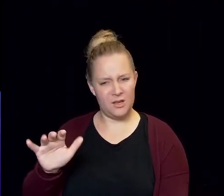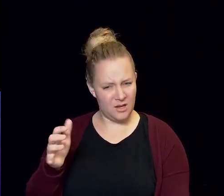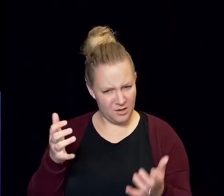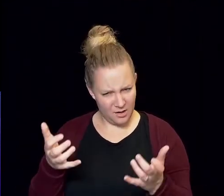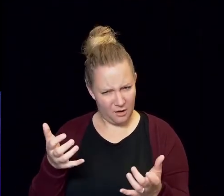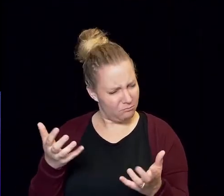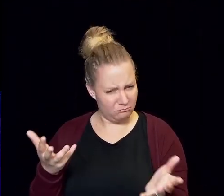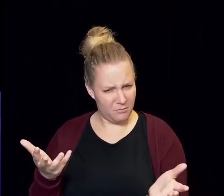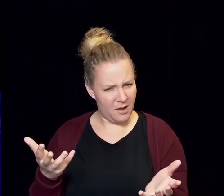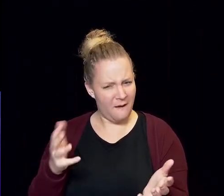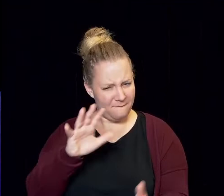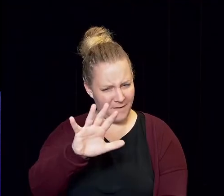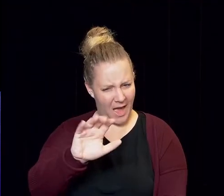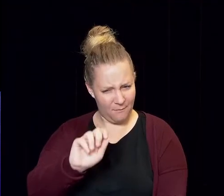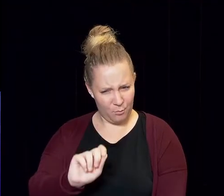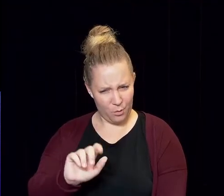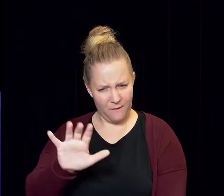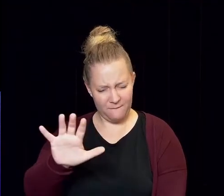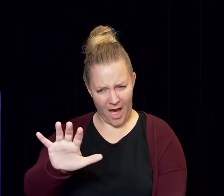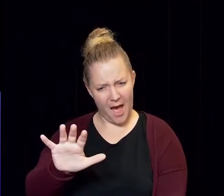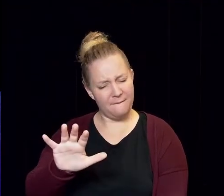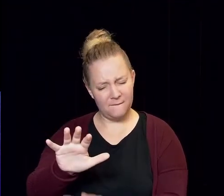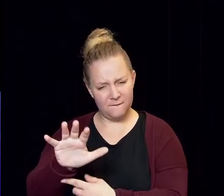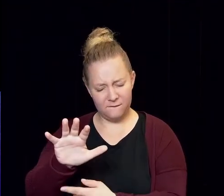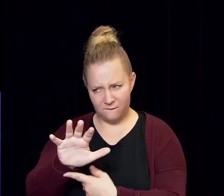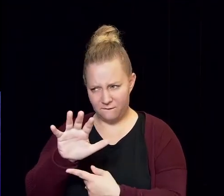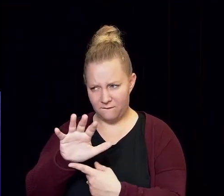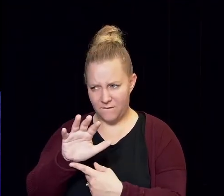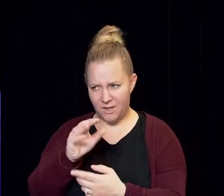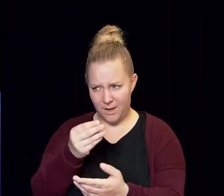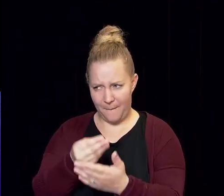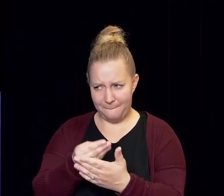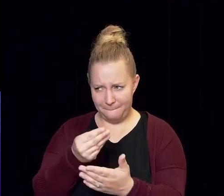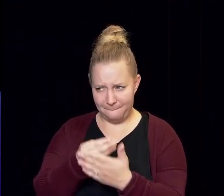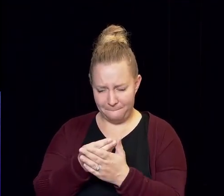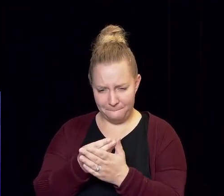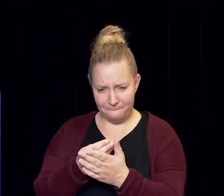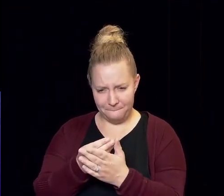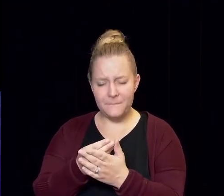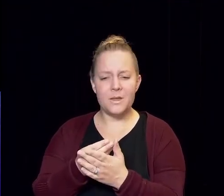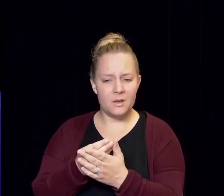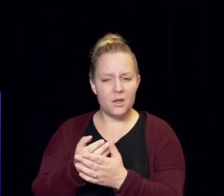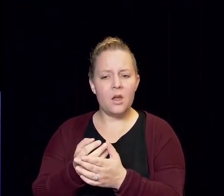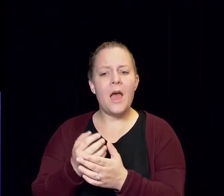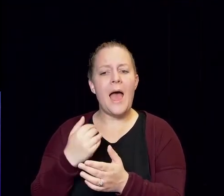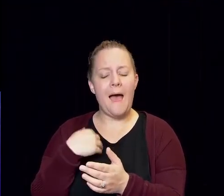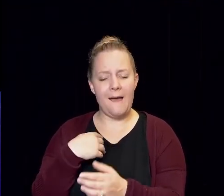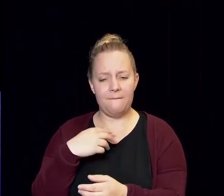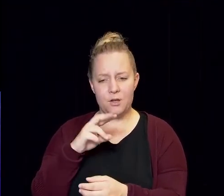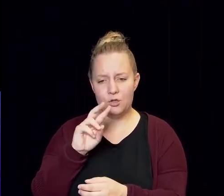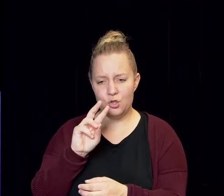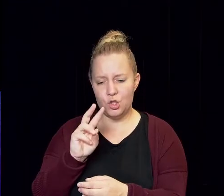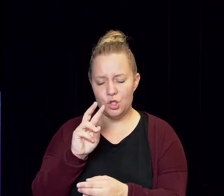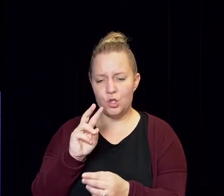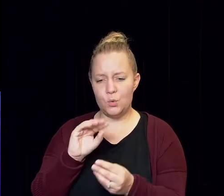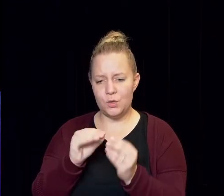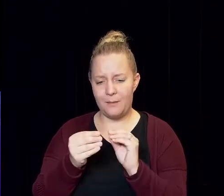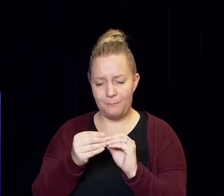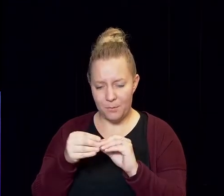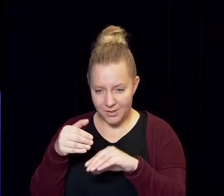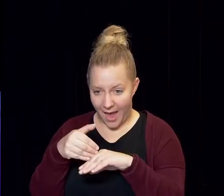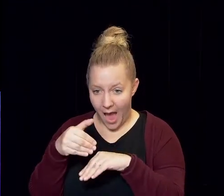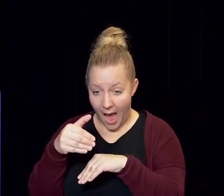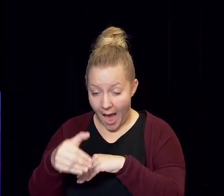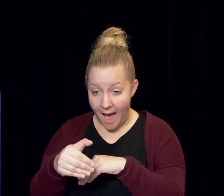think about this. If it's 5.5 as a money amount, I know that we always have 2 numbers after the decimal.